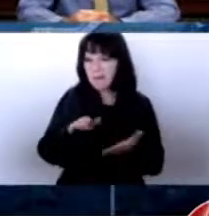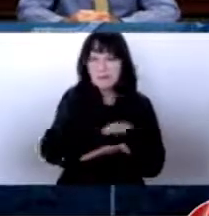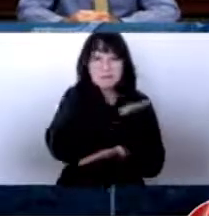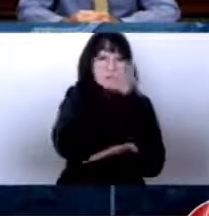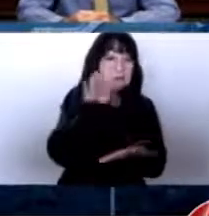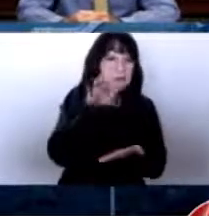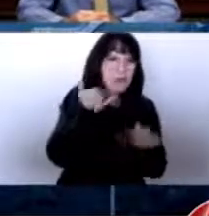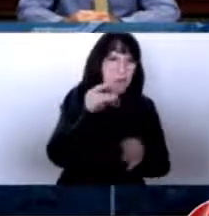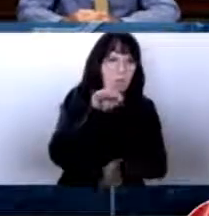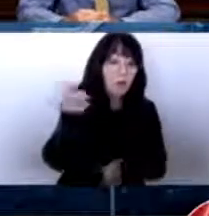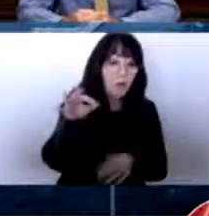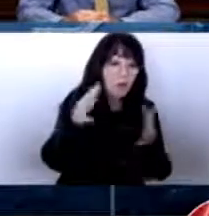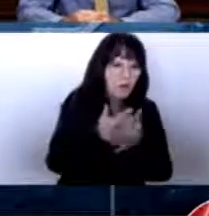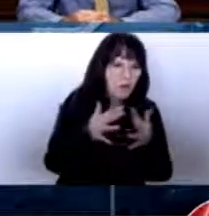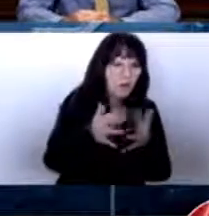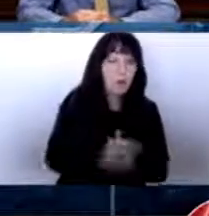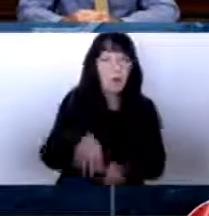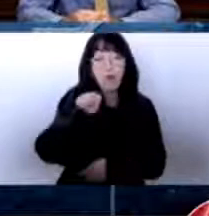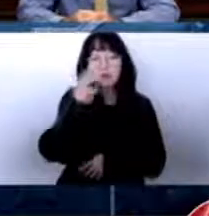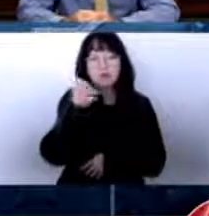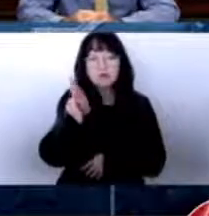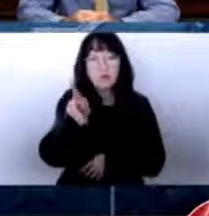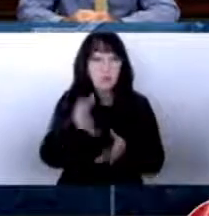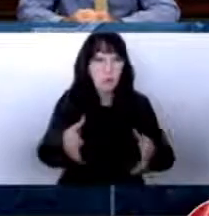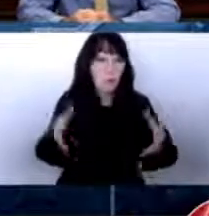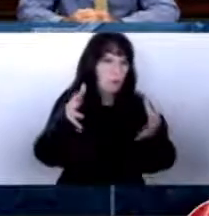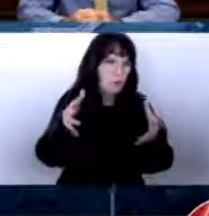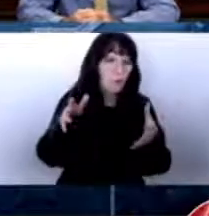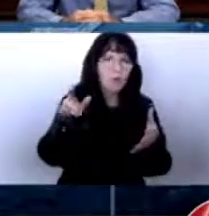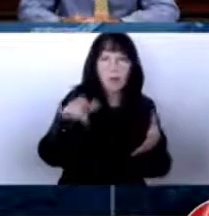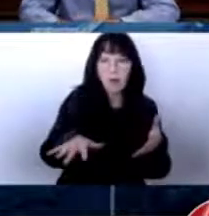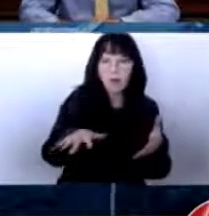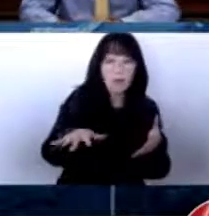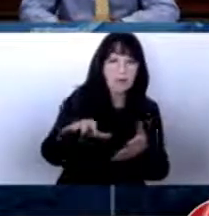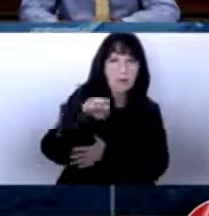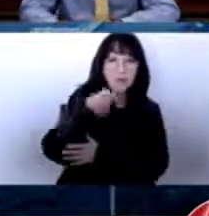playoffs or the Super Bowl, and get your vaccine. Thanks for joining us today.